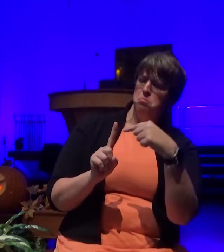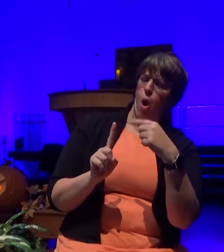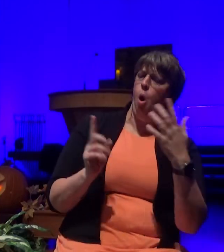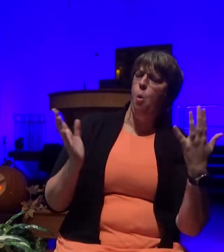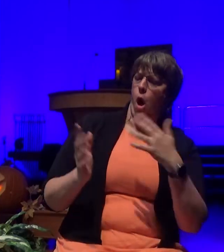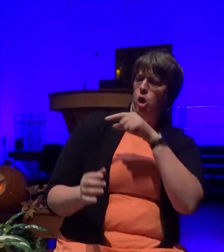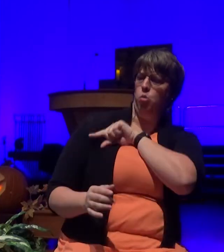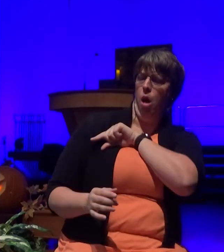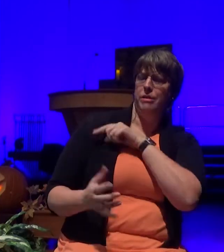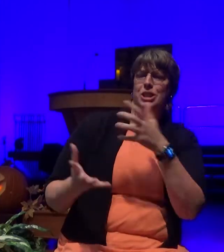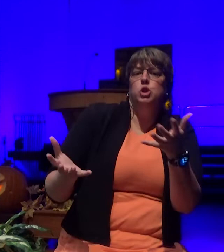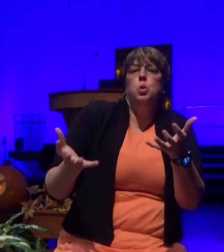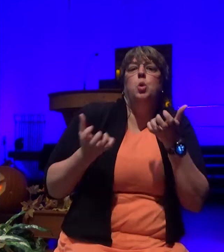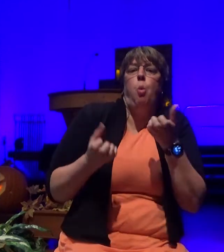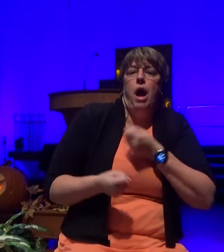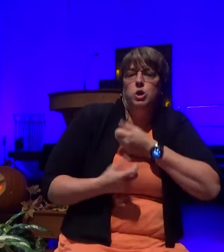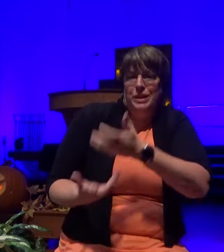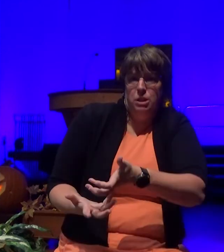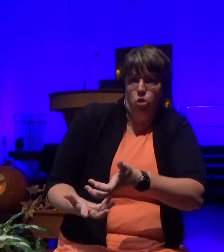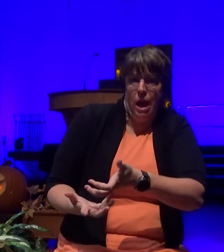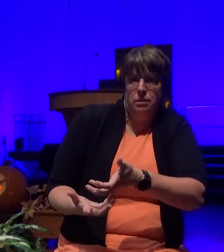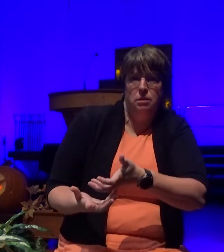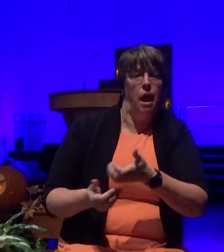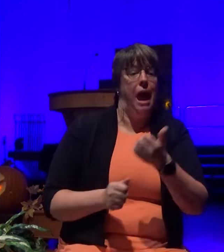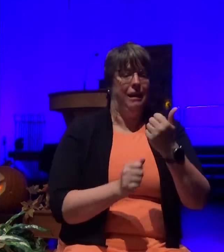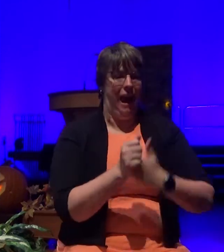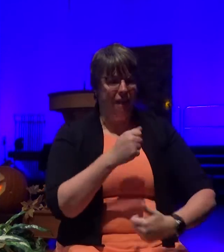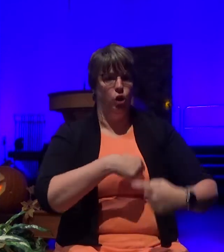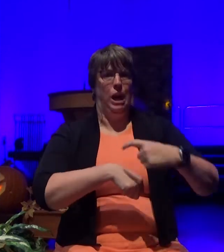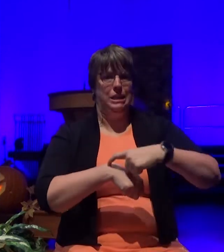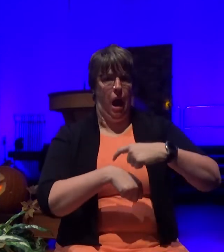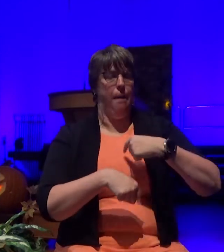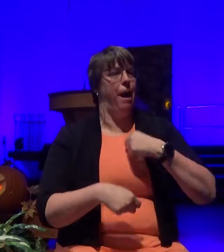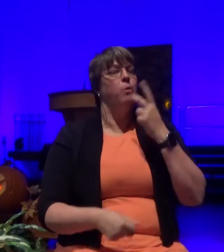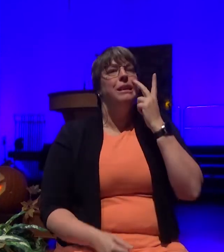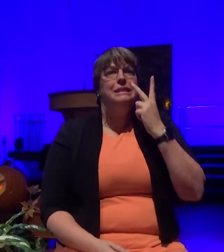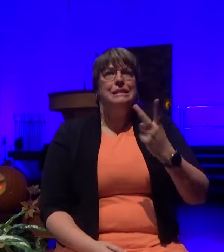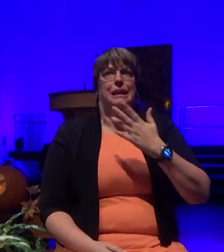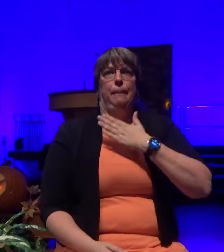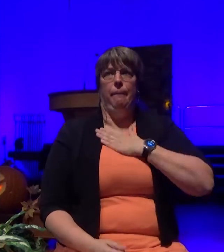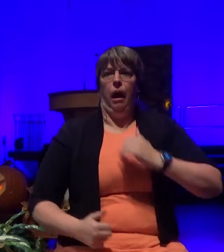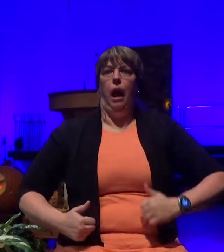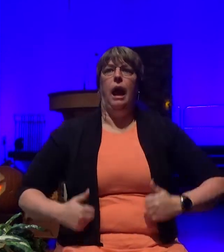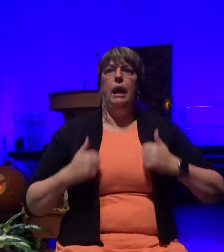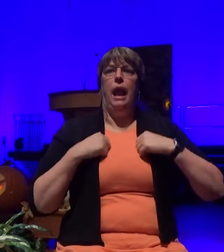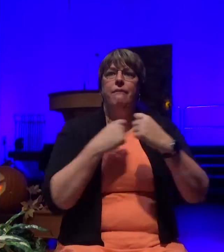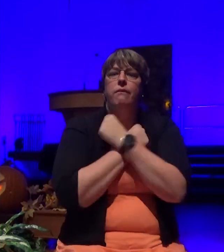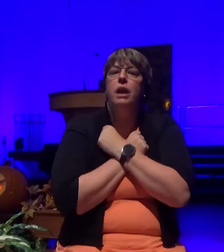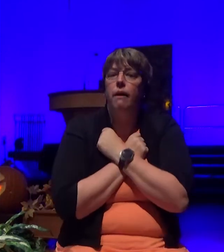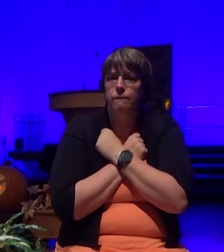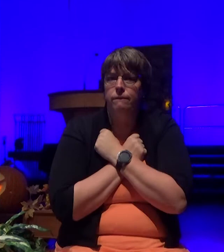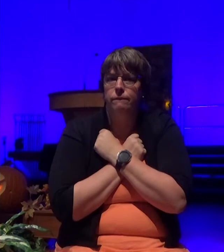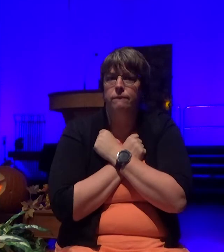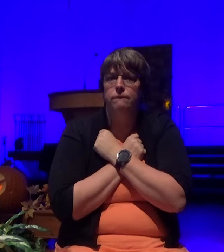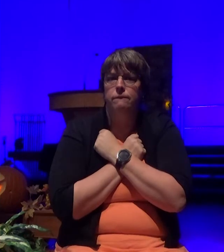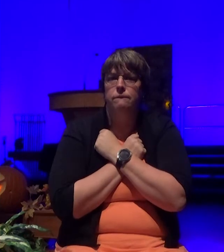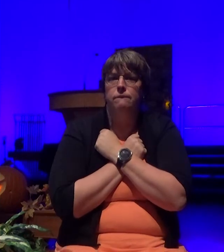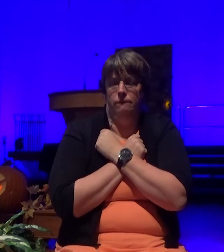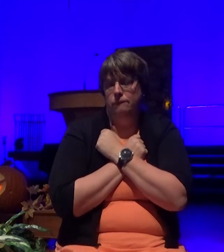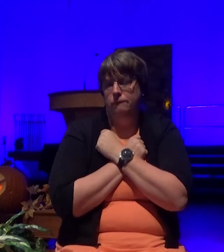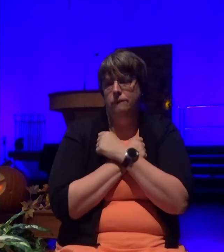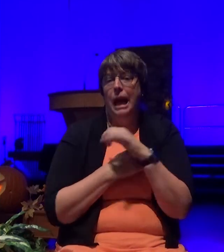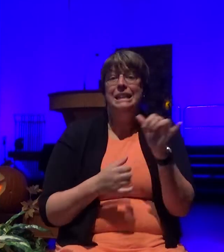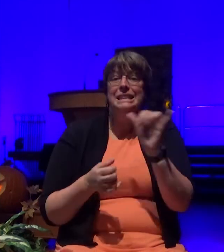the worksheet, I've come back to love. I would like to see my life be a reflection always of love. And the same with the